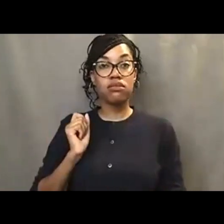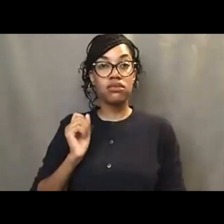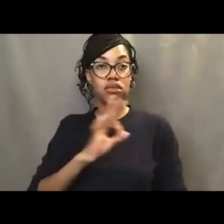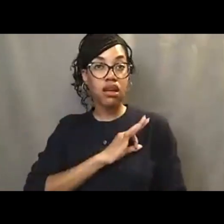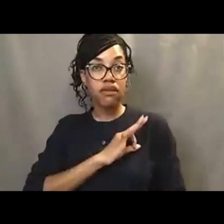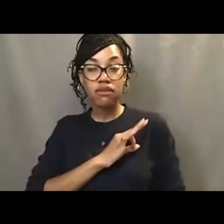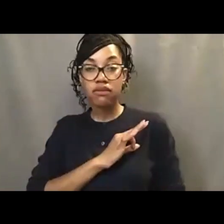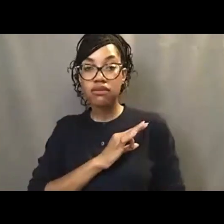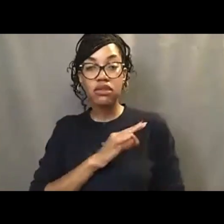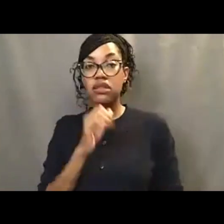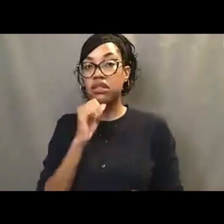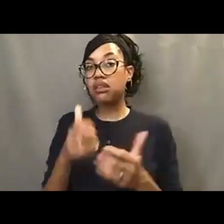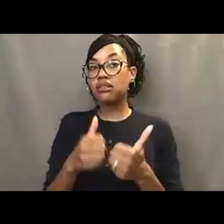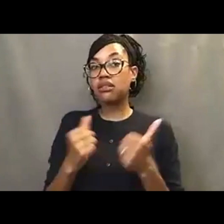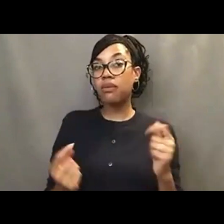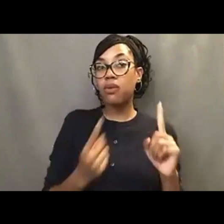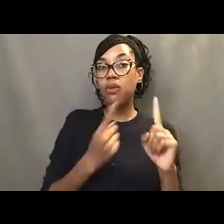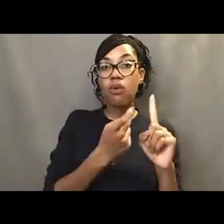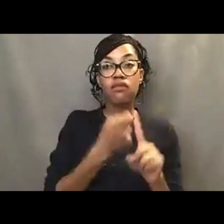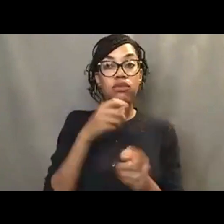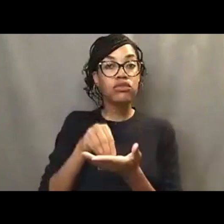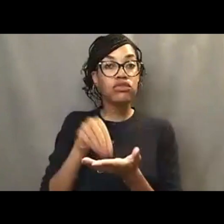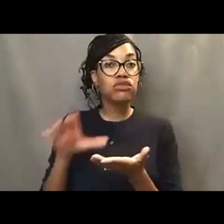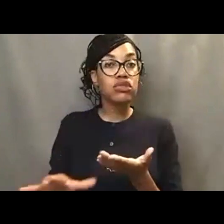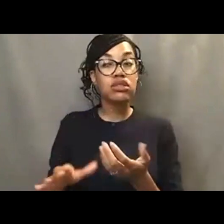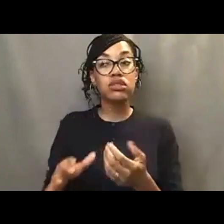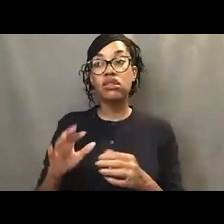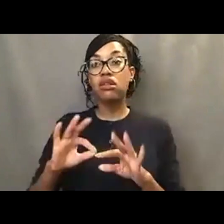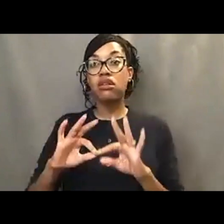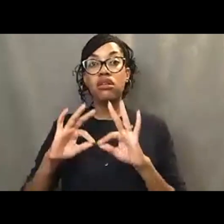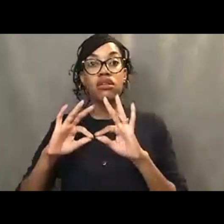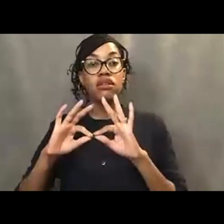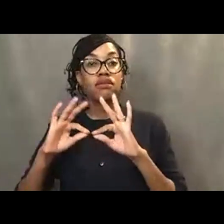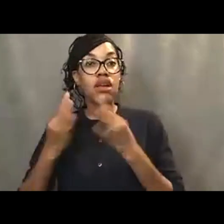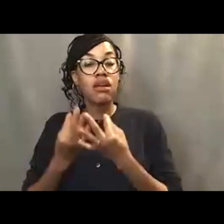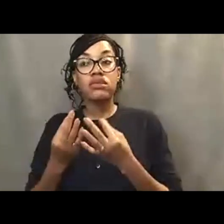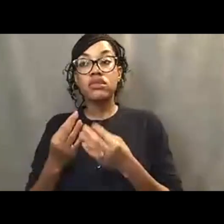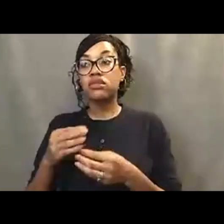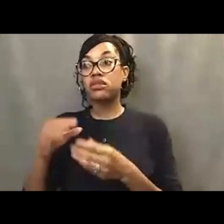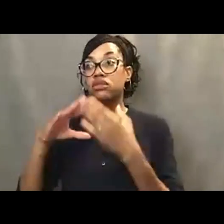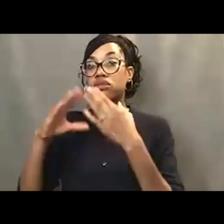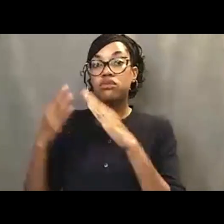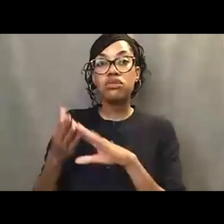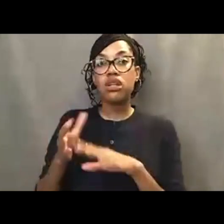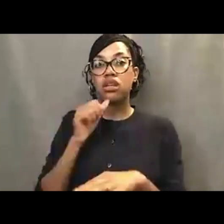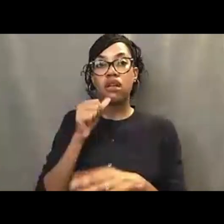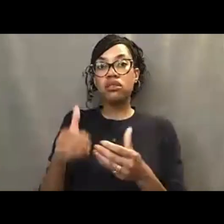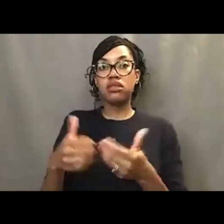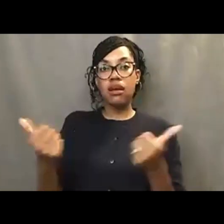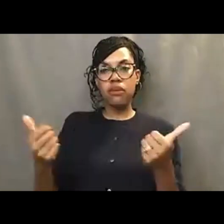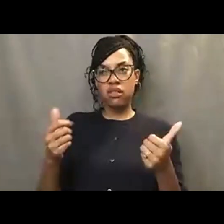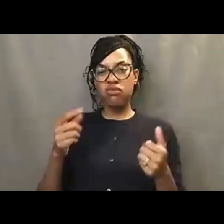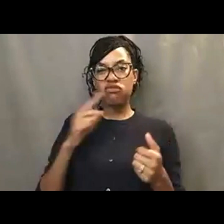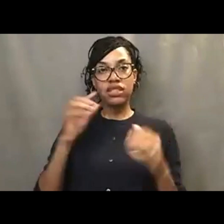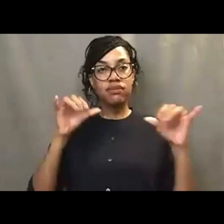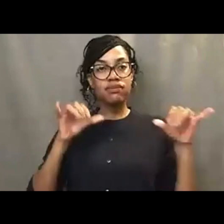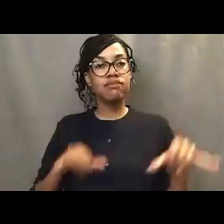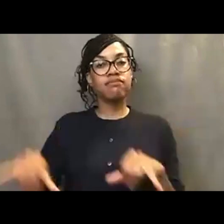agenda from our students or our families or the surrounding community. It's something that is